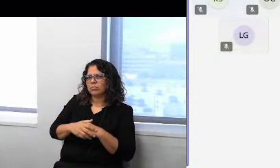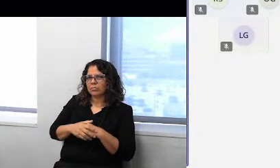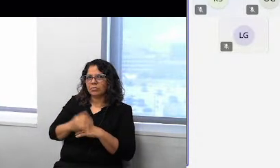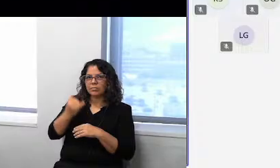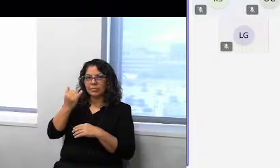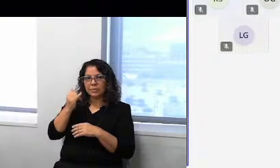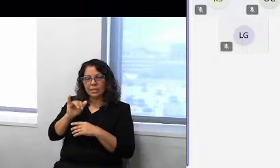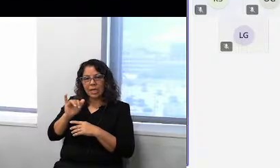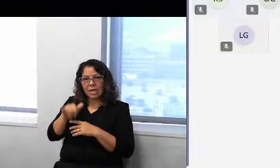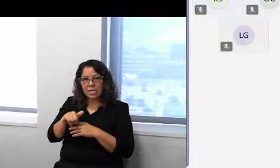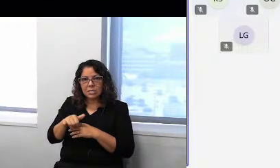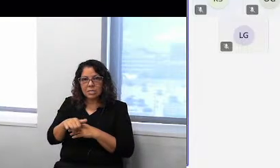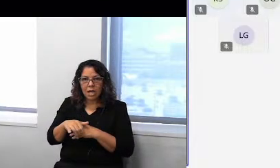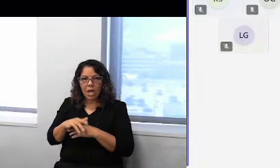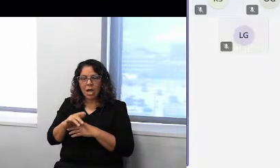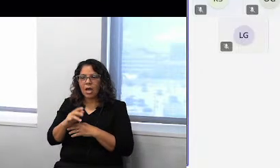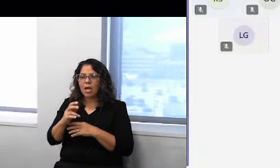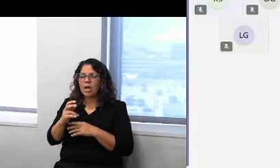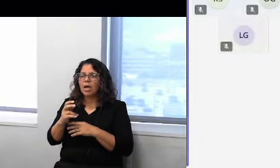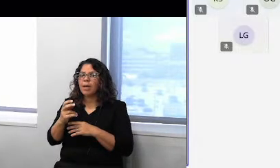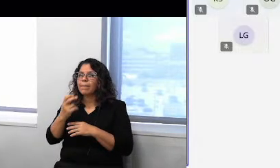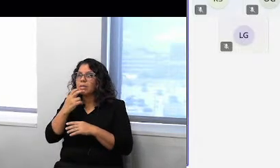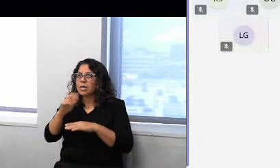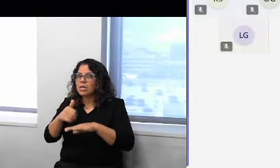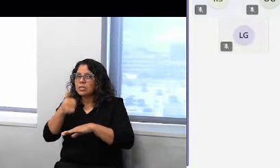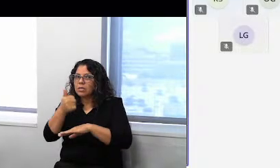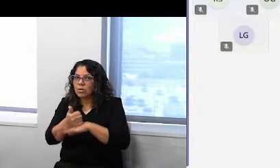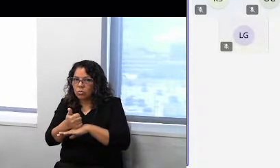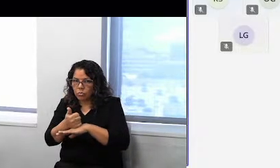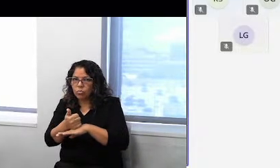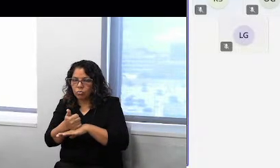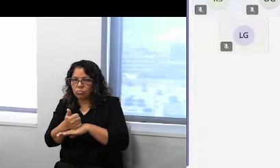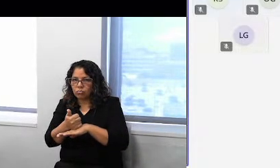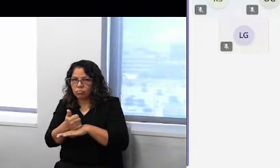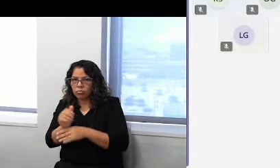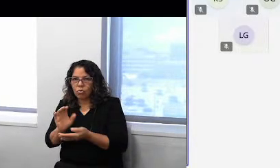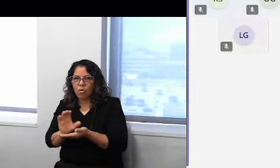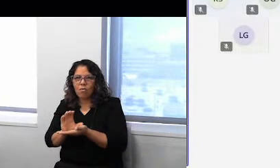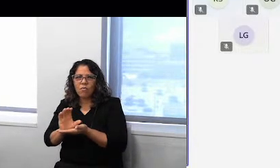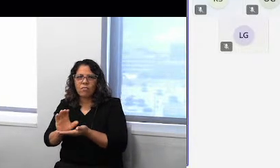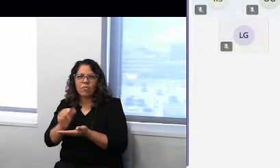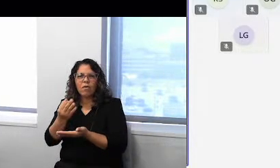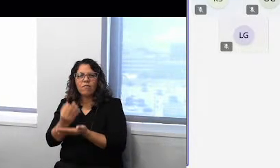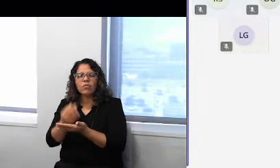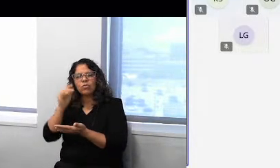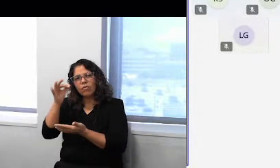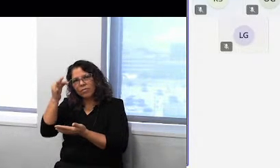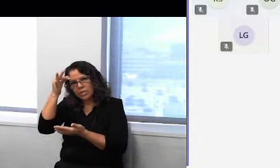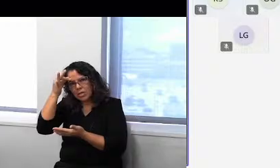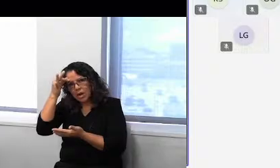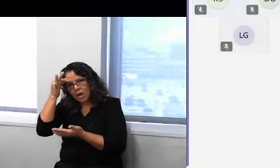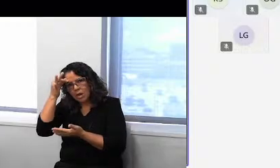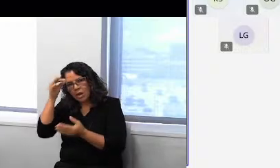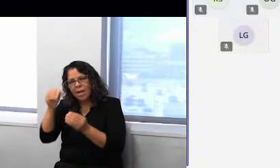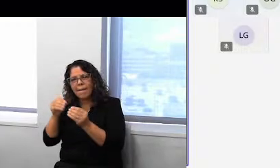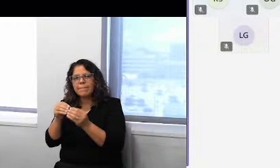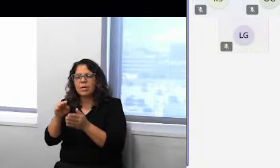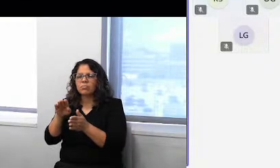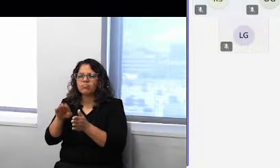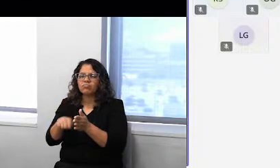being paid by federal funds, which is the cheapest way for the clients